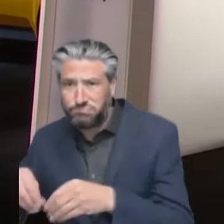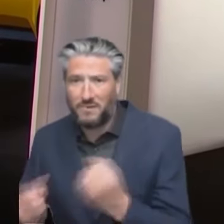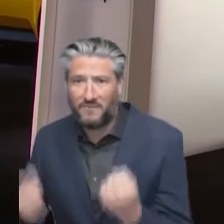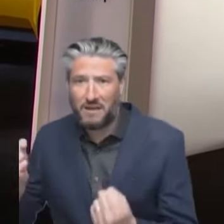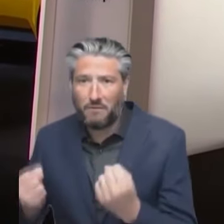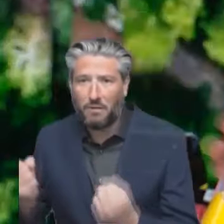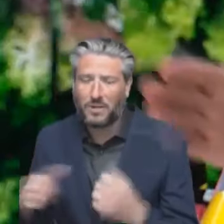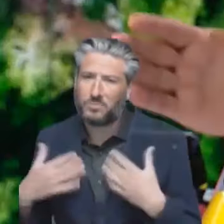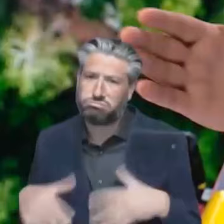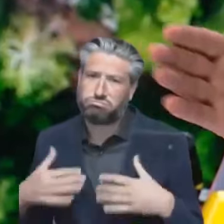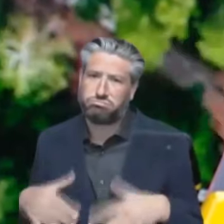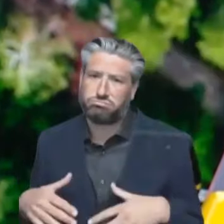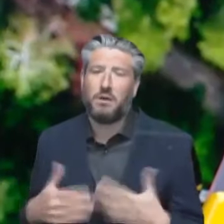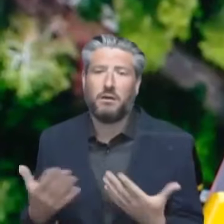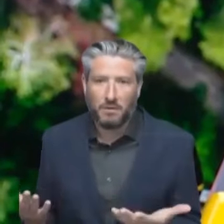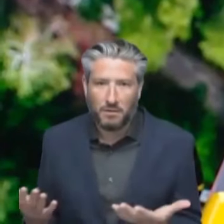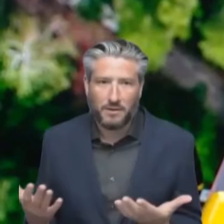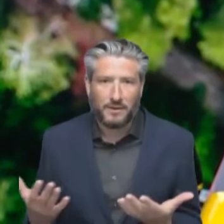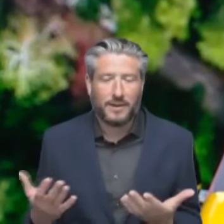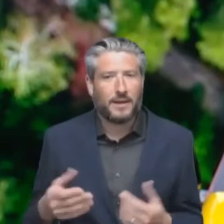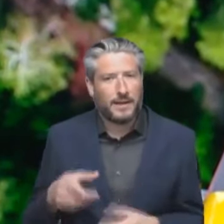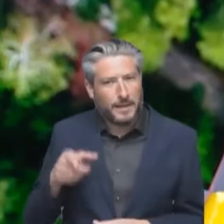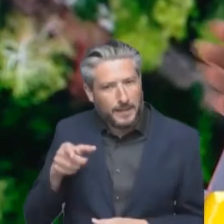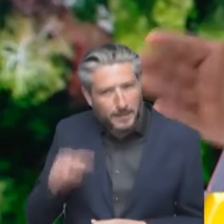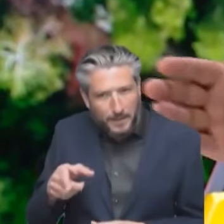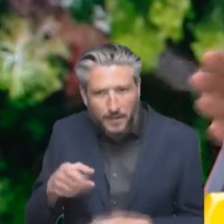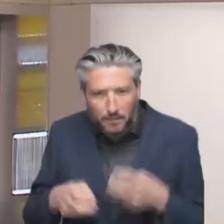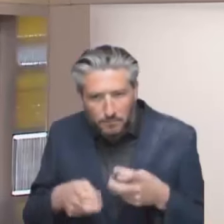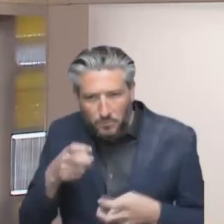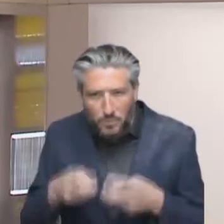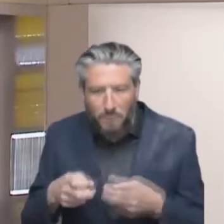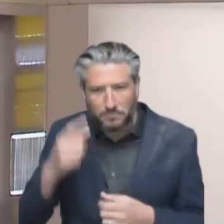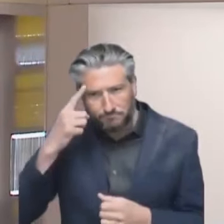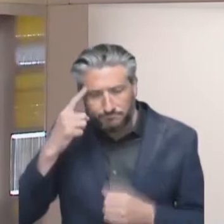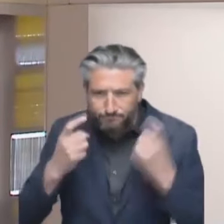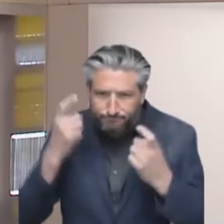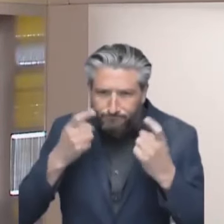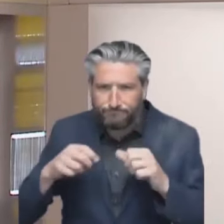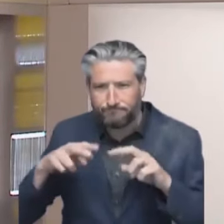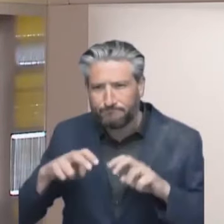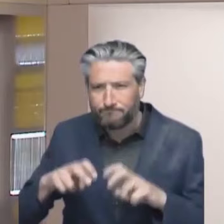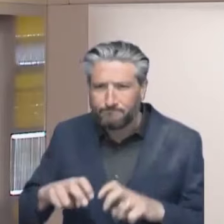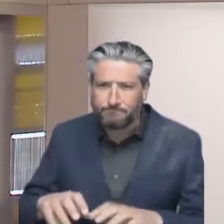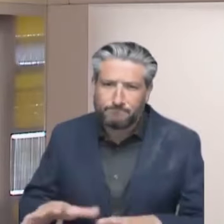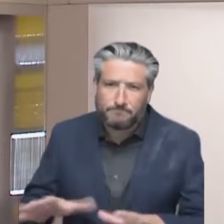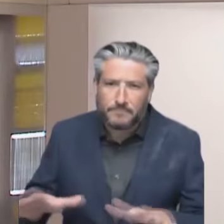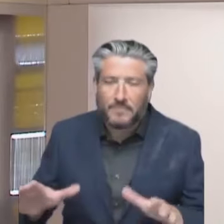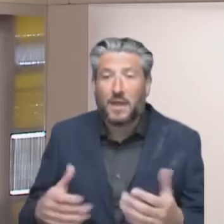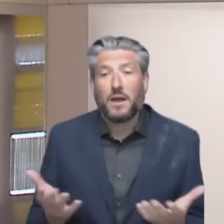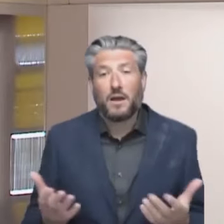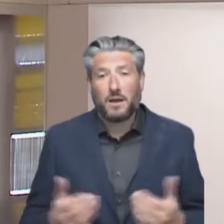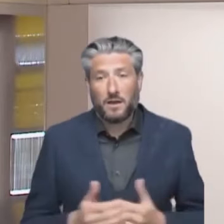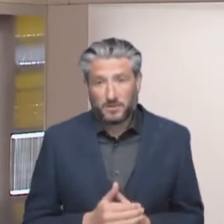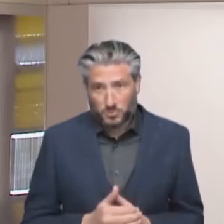battery and having another engine with hydrogen will mean that we won't need to use so many batteries